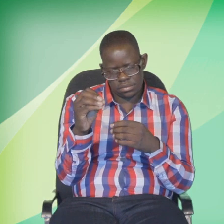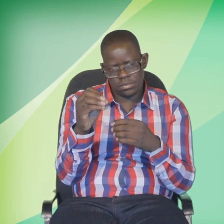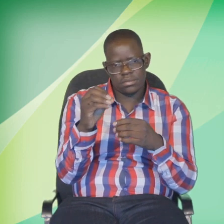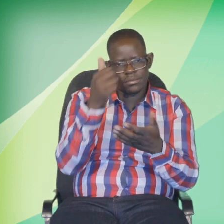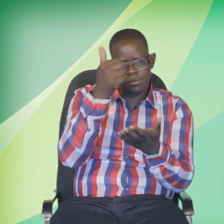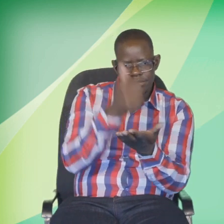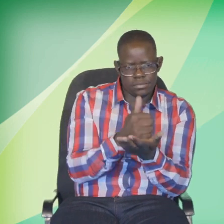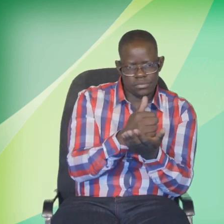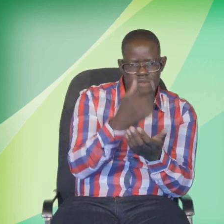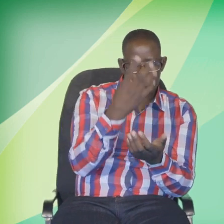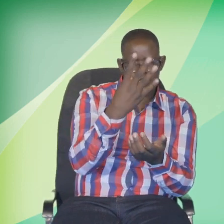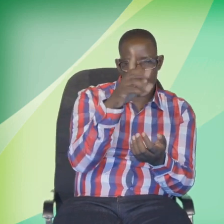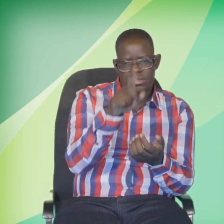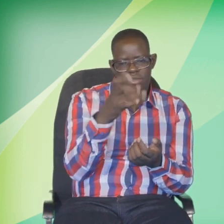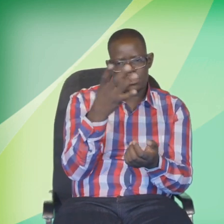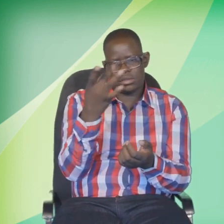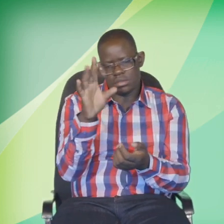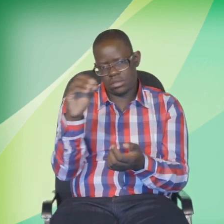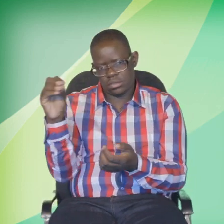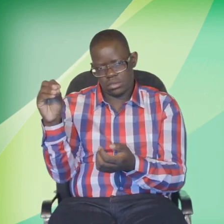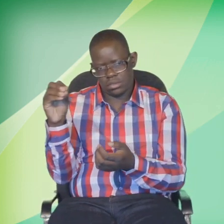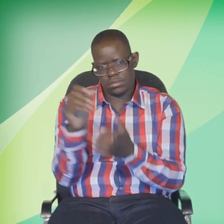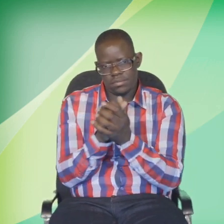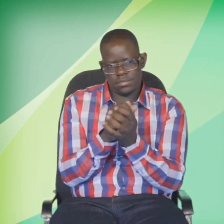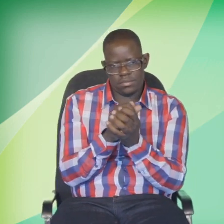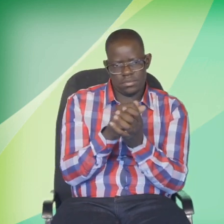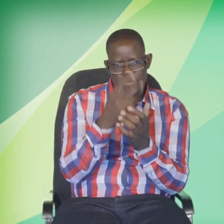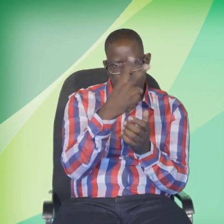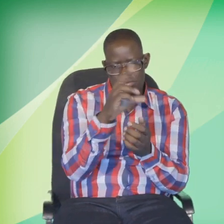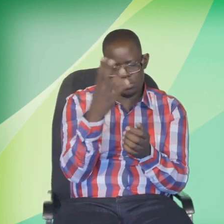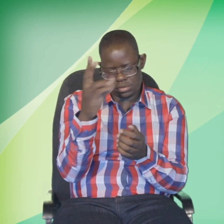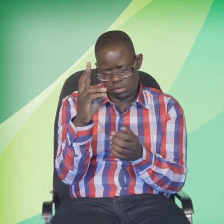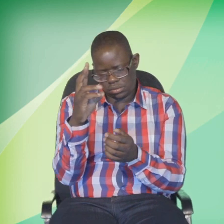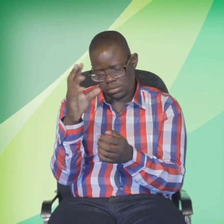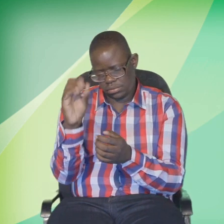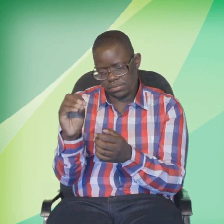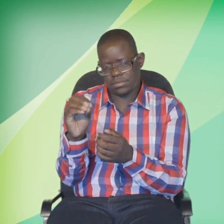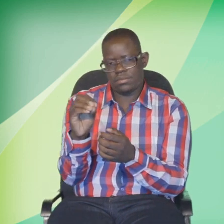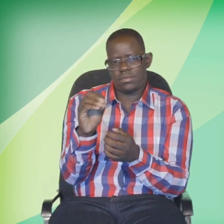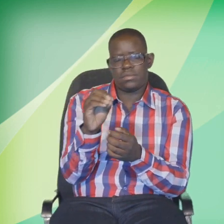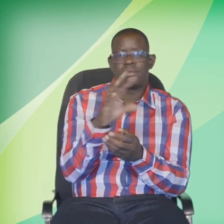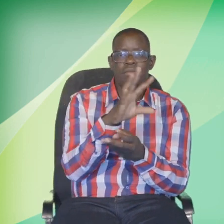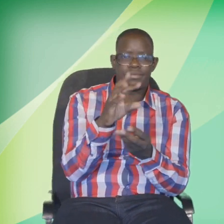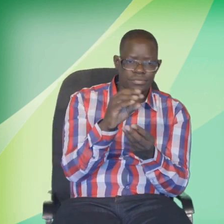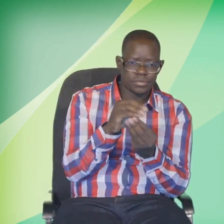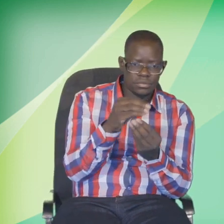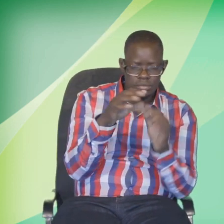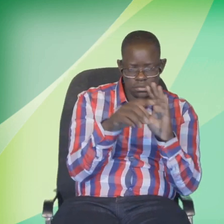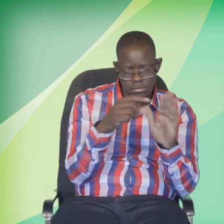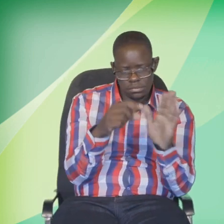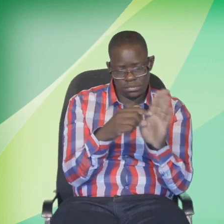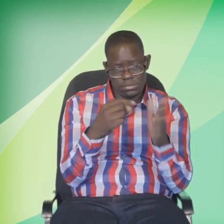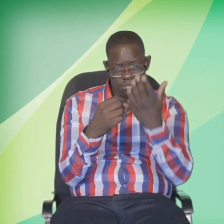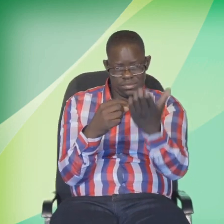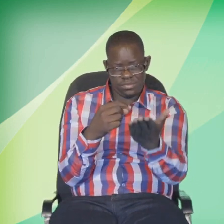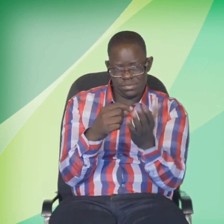Bank 4,800. Discount received 260. Balance carried down